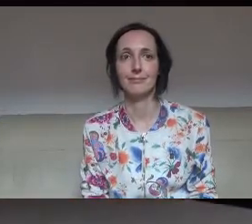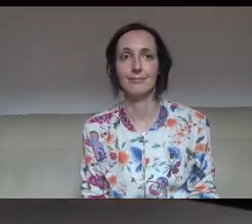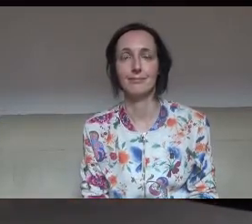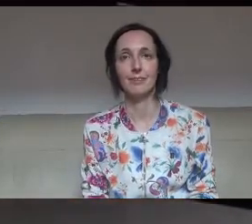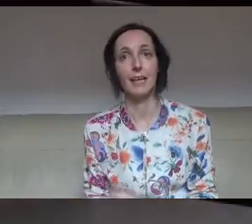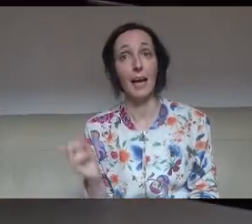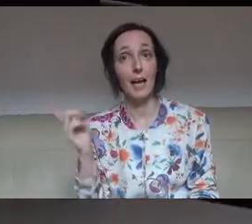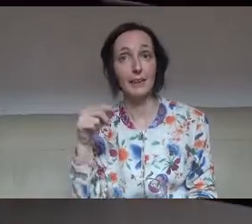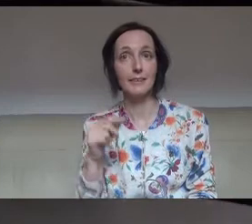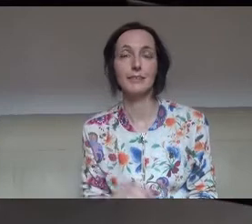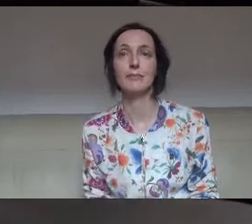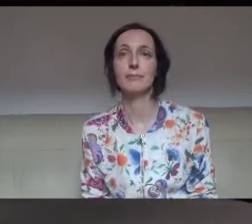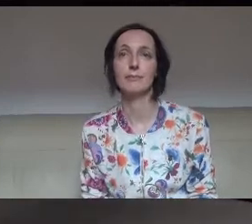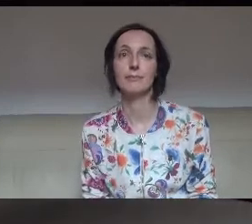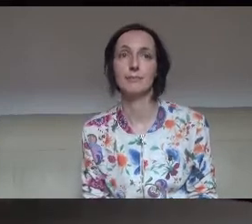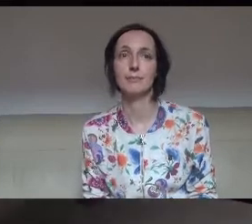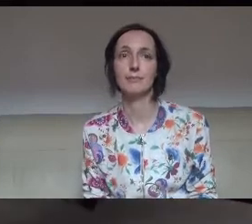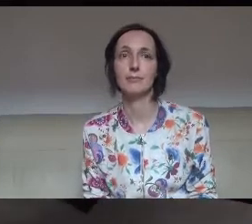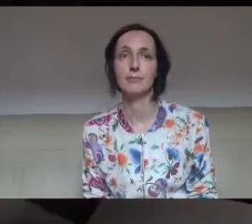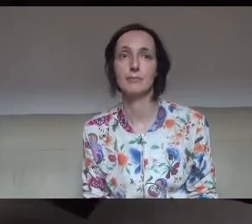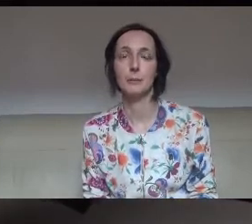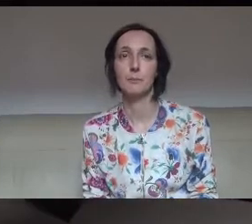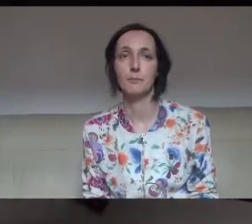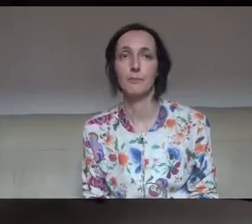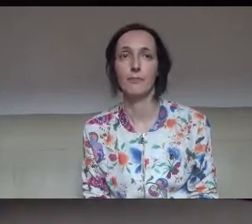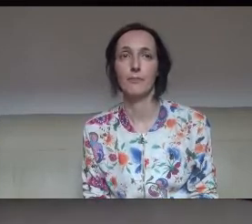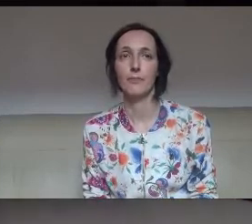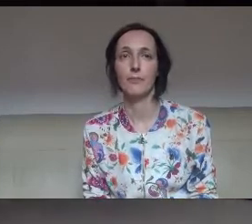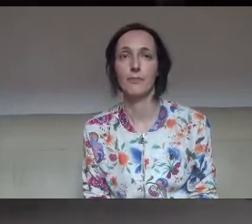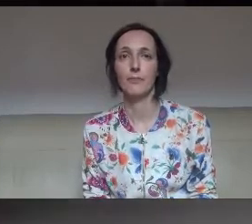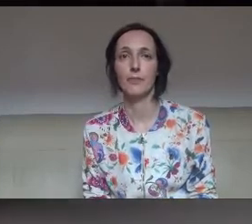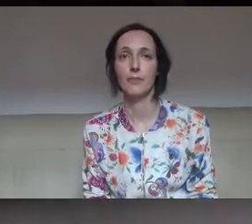flour, and basically